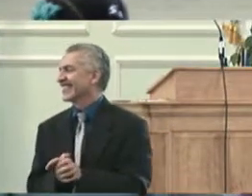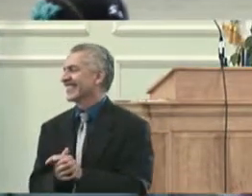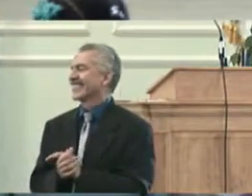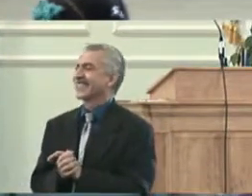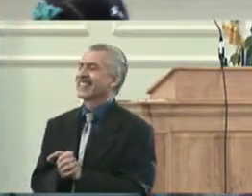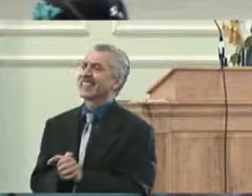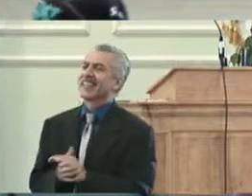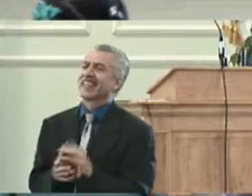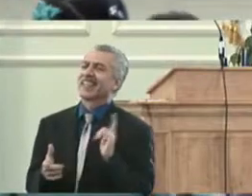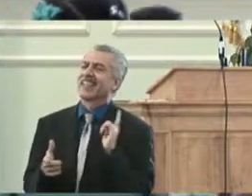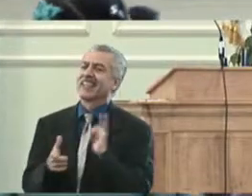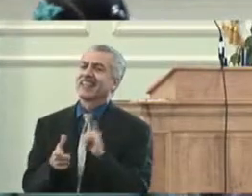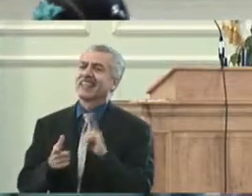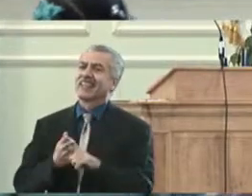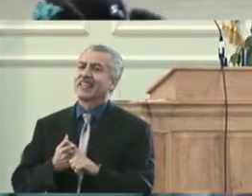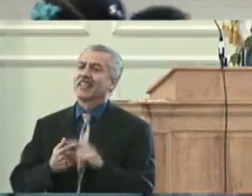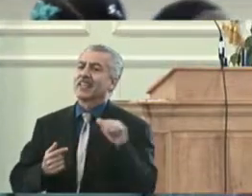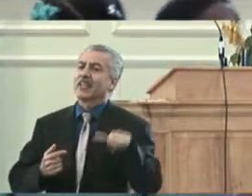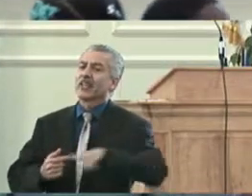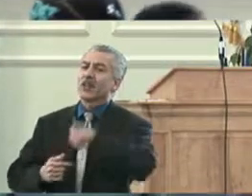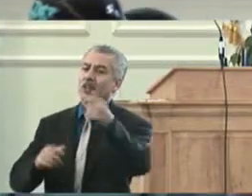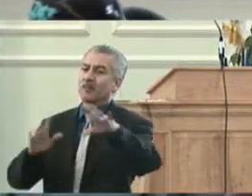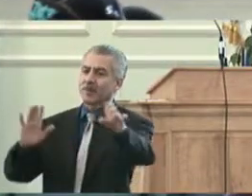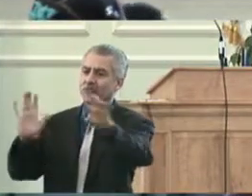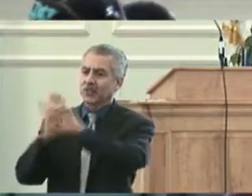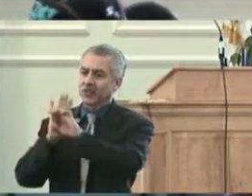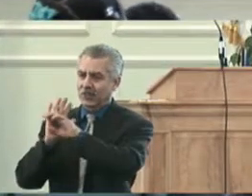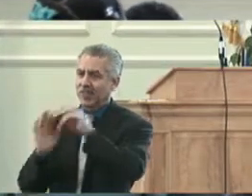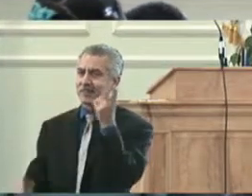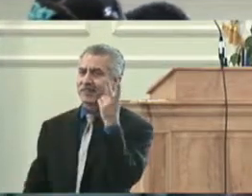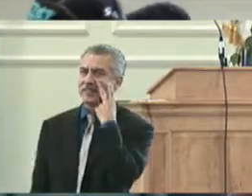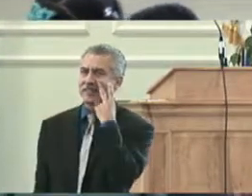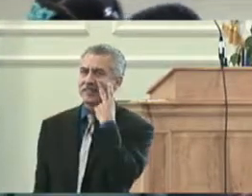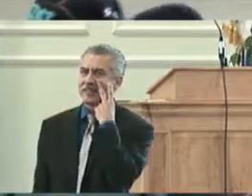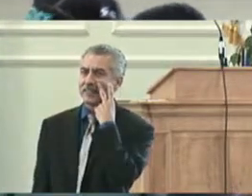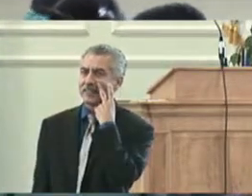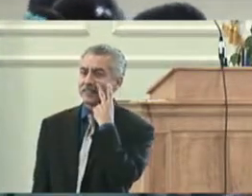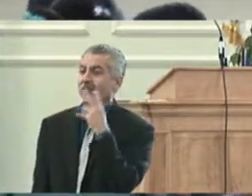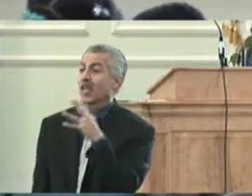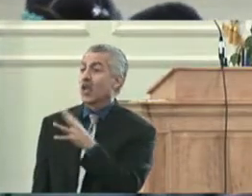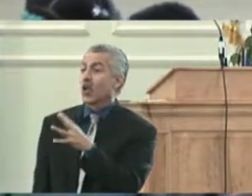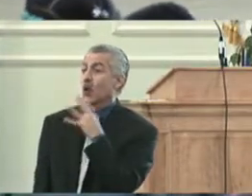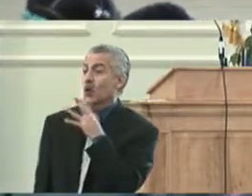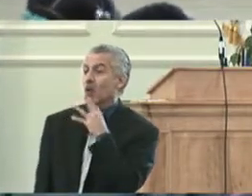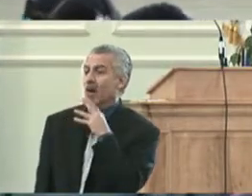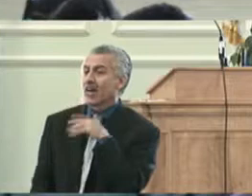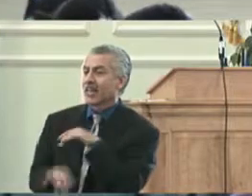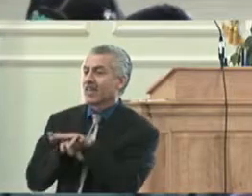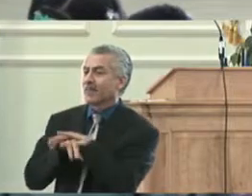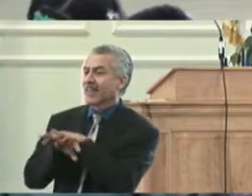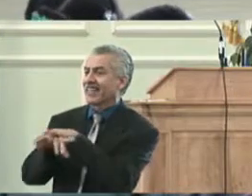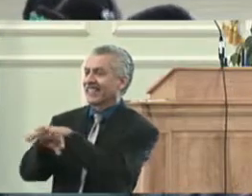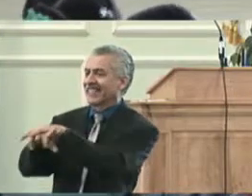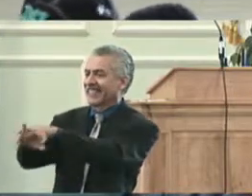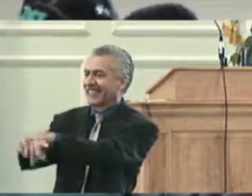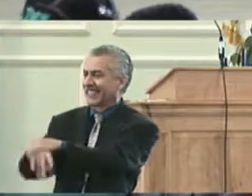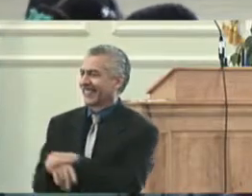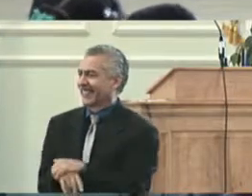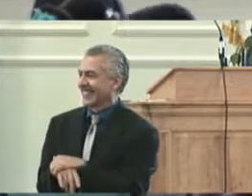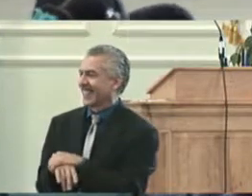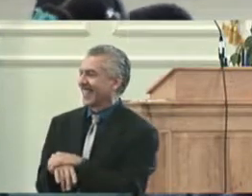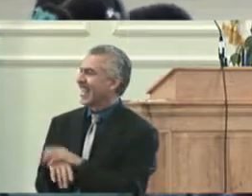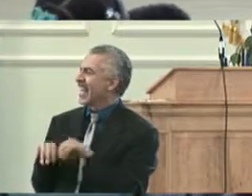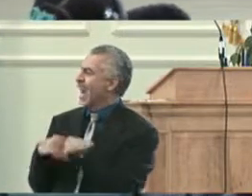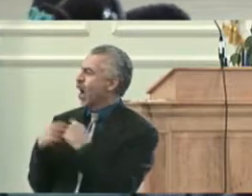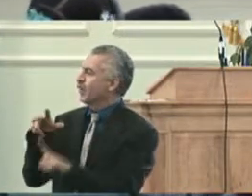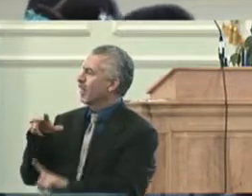I bet the next creature I'm going to show you have seen. Water striders. Have you seen them? All the time. Have